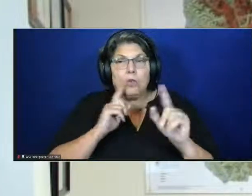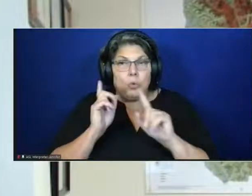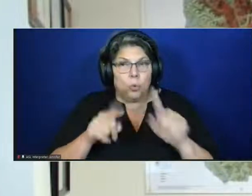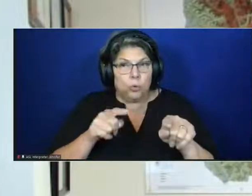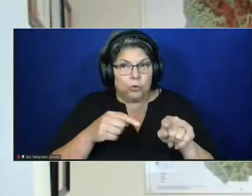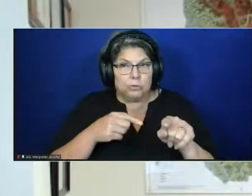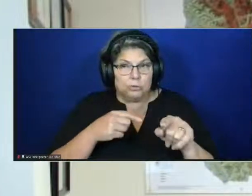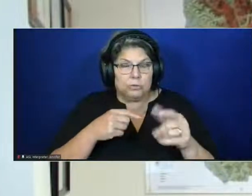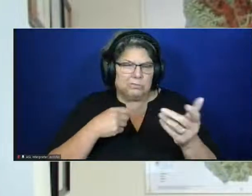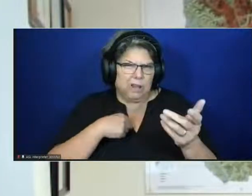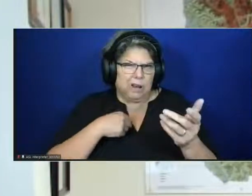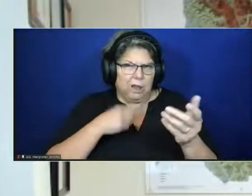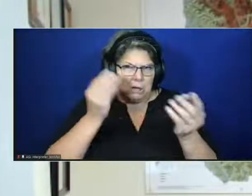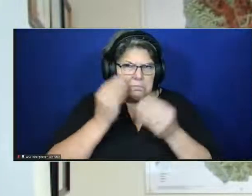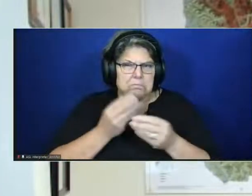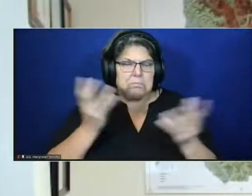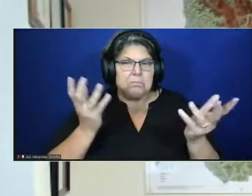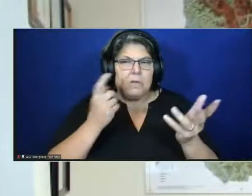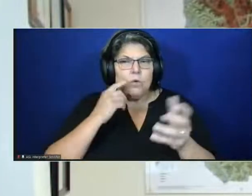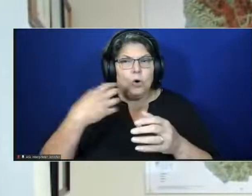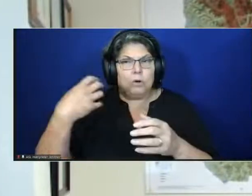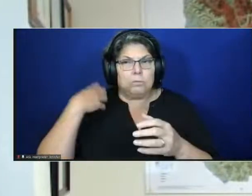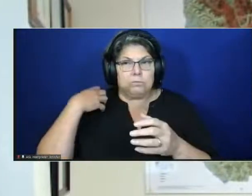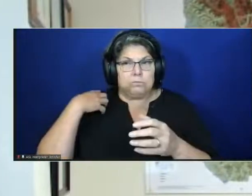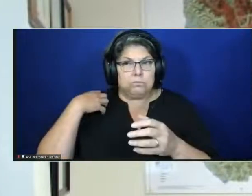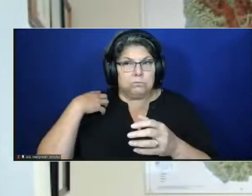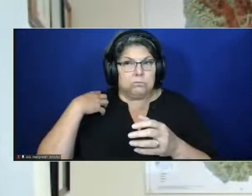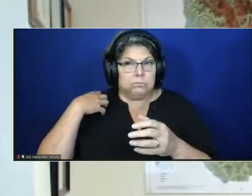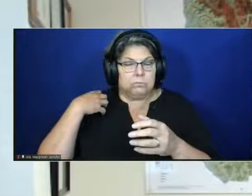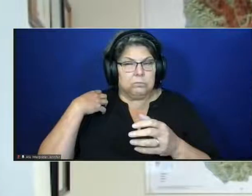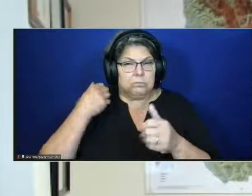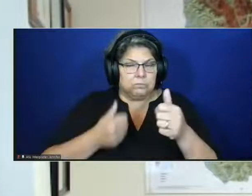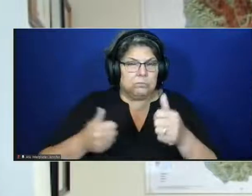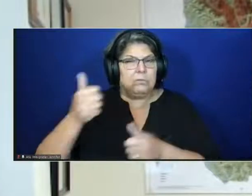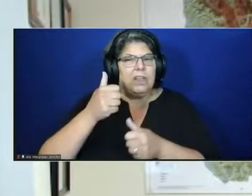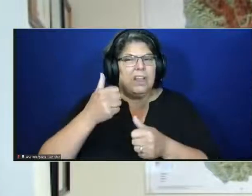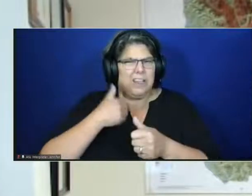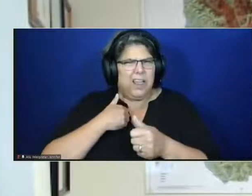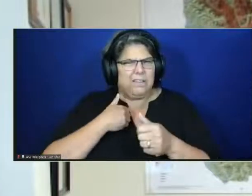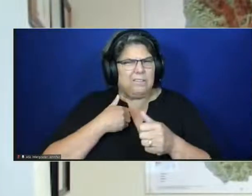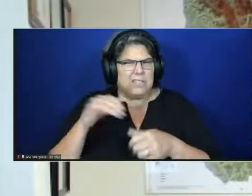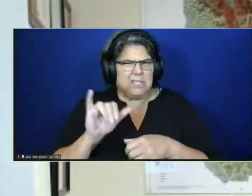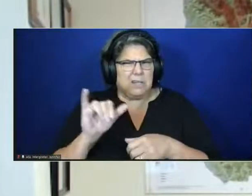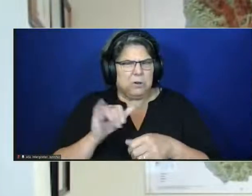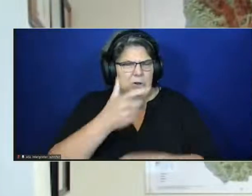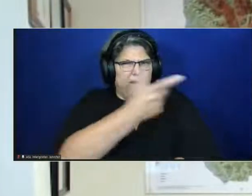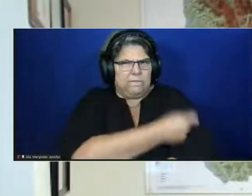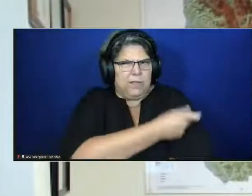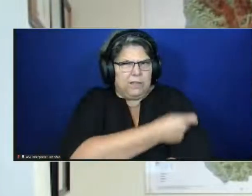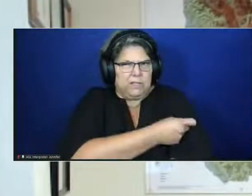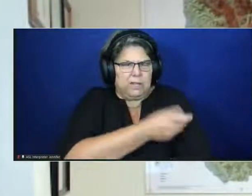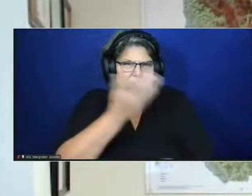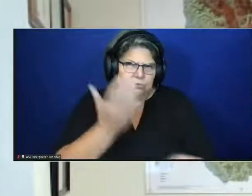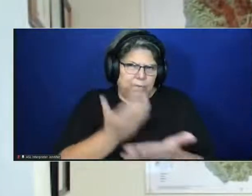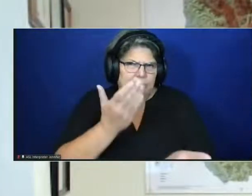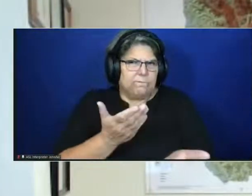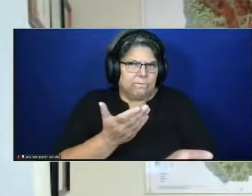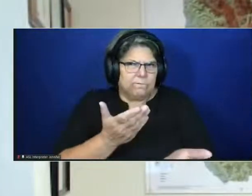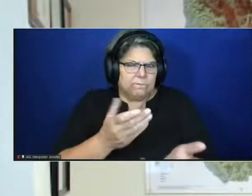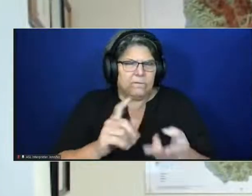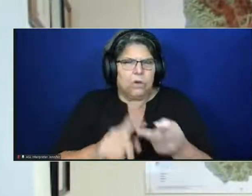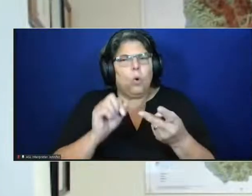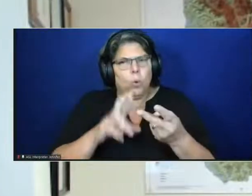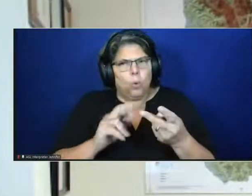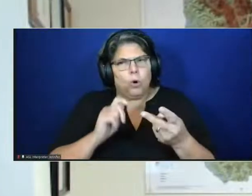for employers to do a similar vaccine verification or